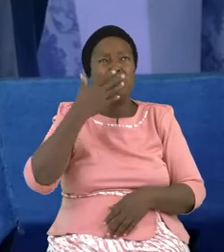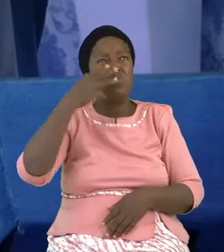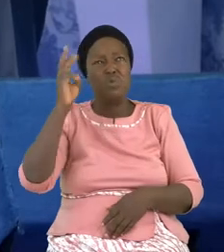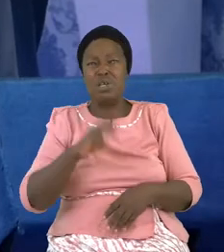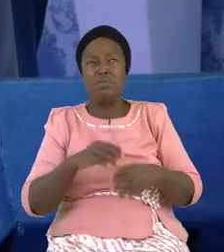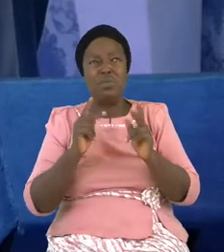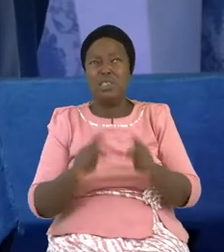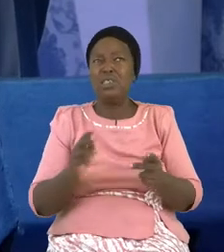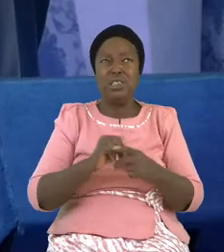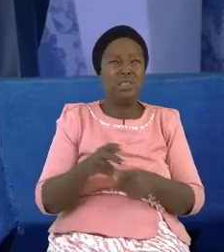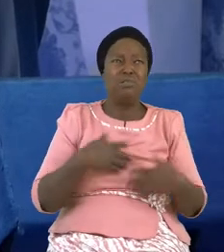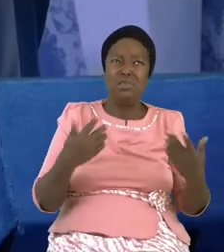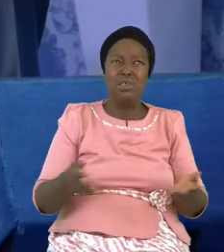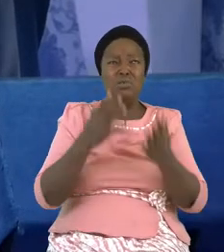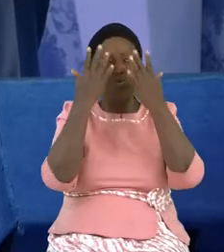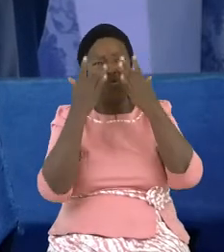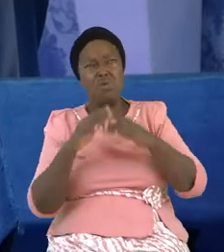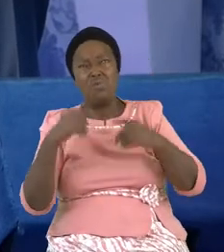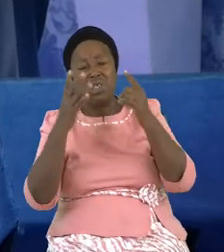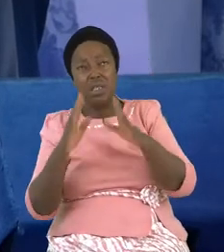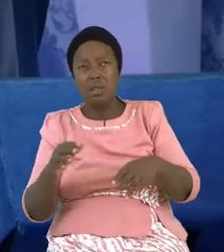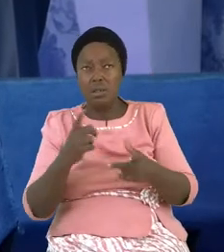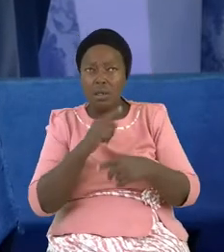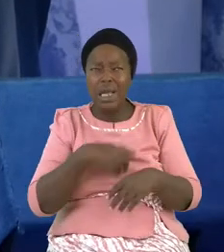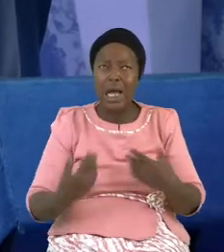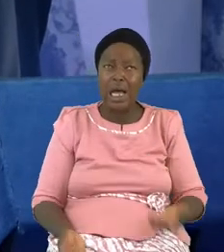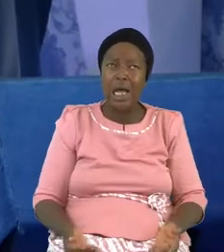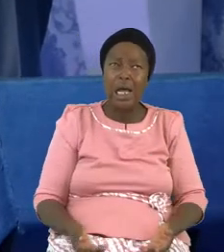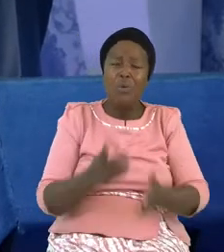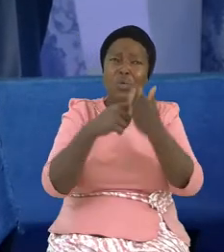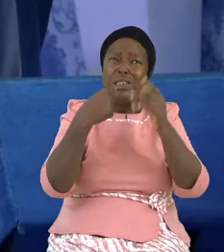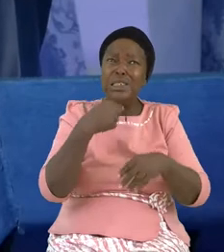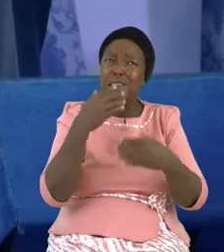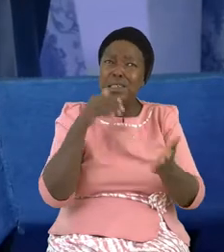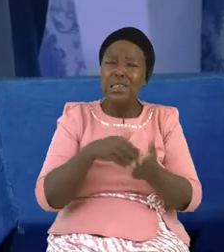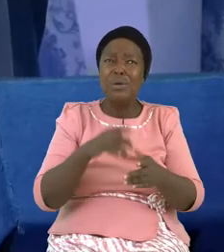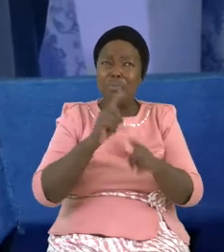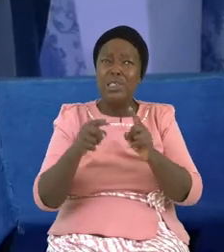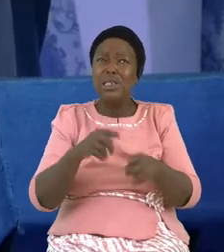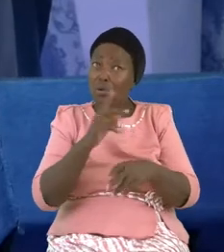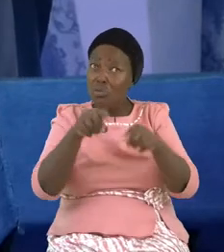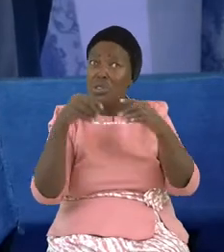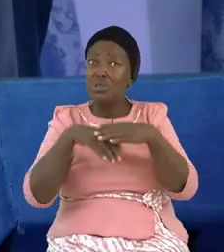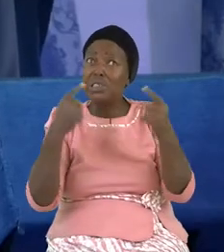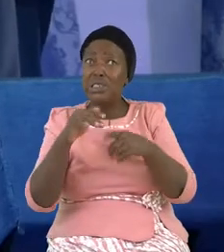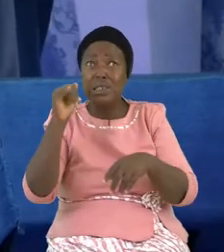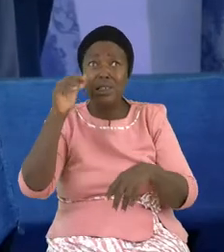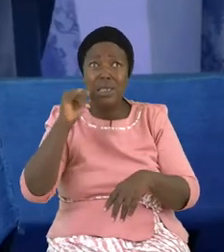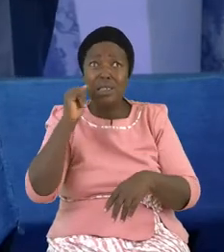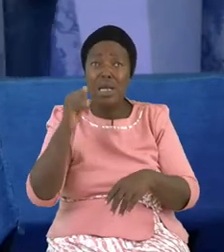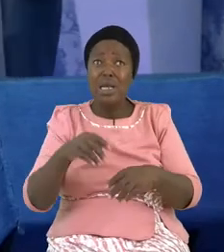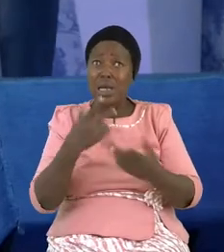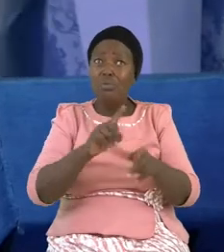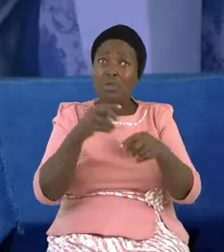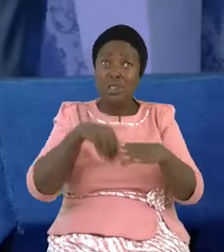sinner. And God says, what are you talking about? Did you commit sin in the night in your sleep? I forgave you last night. What are you talking